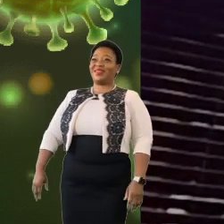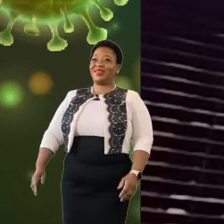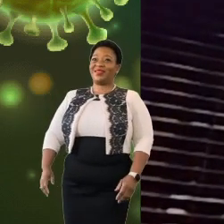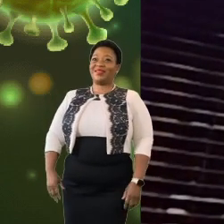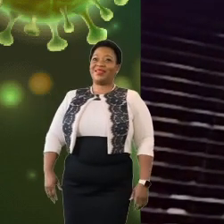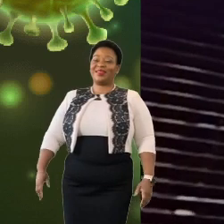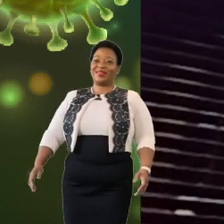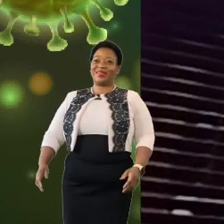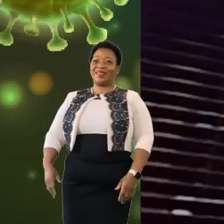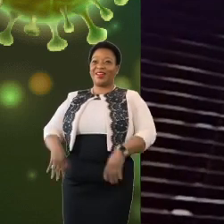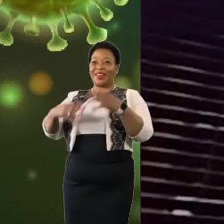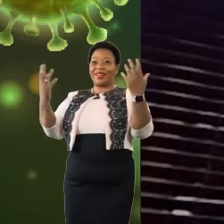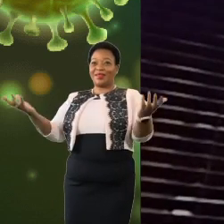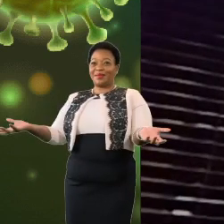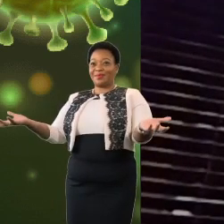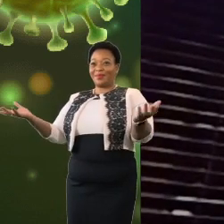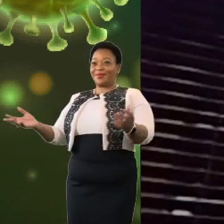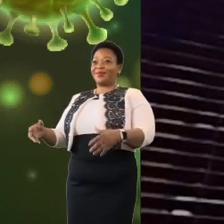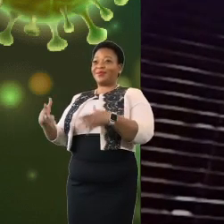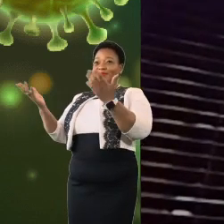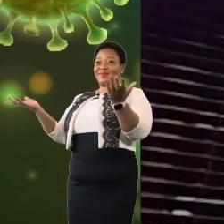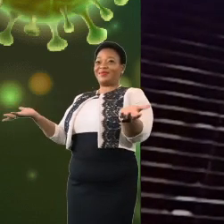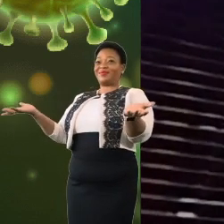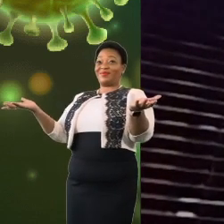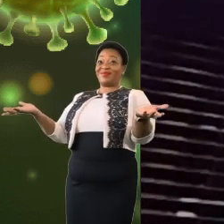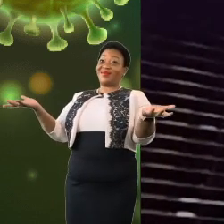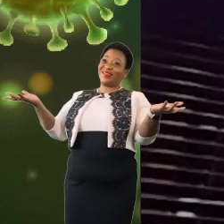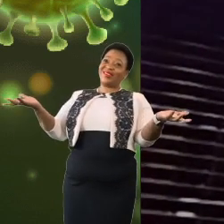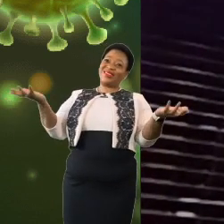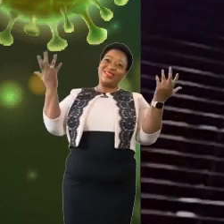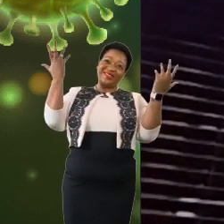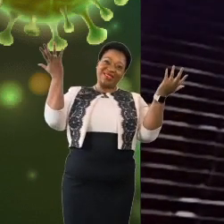as well as the informal trading discussion.